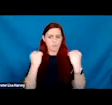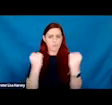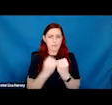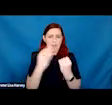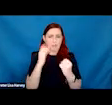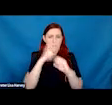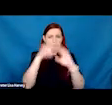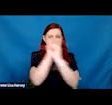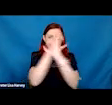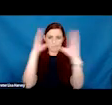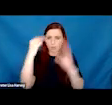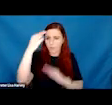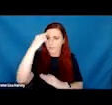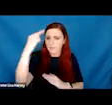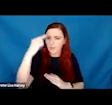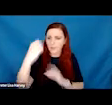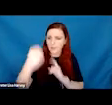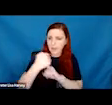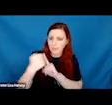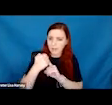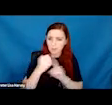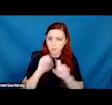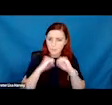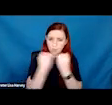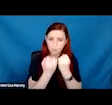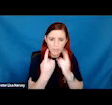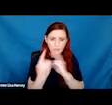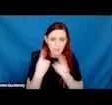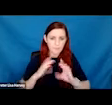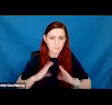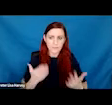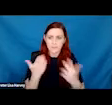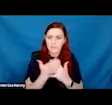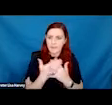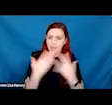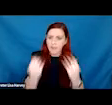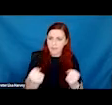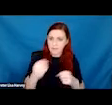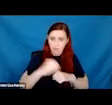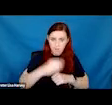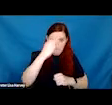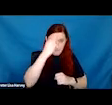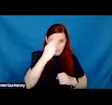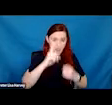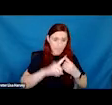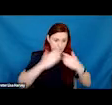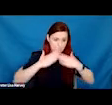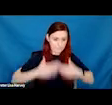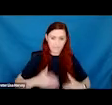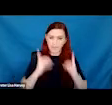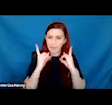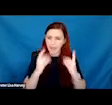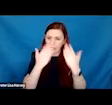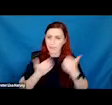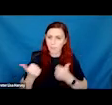understanding of the impact that social interaction and freedom of access has on our mental and physical health and well-being.